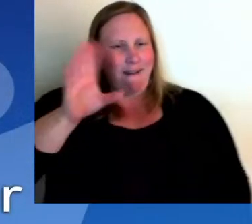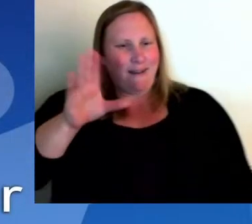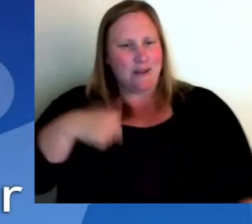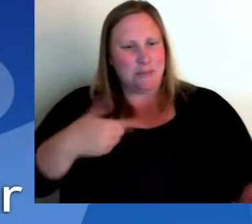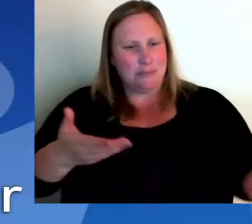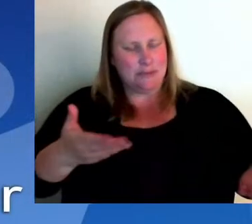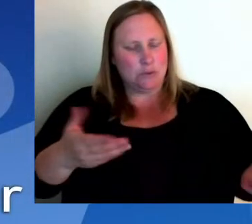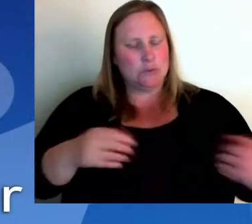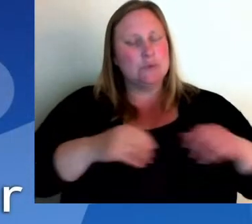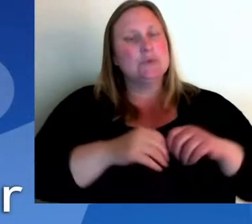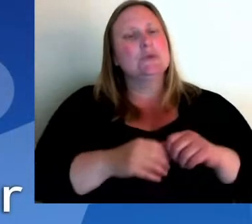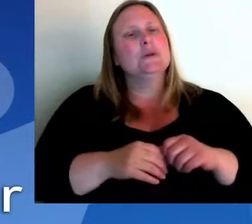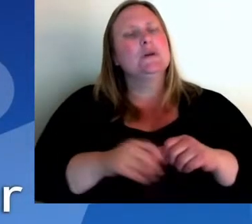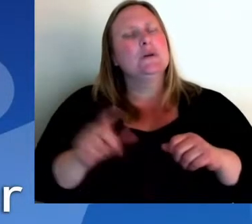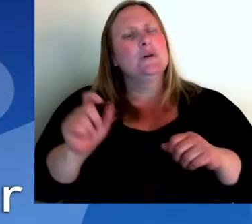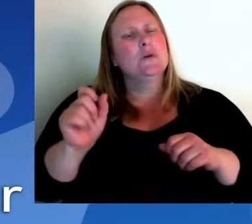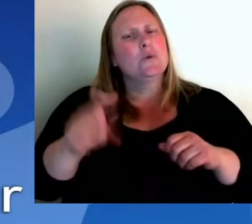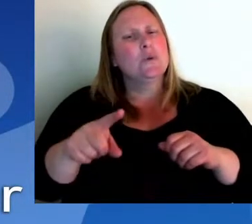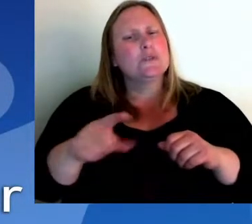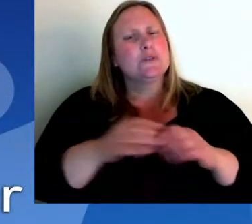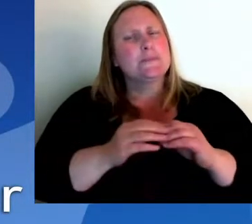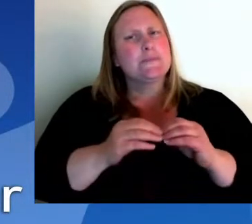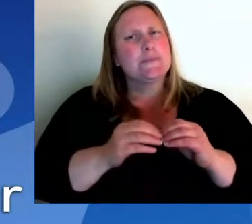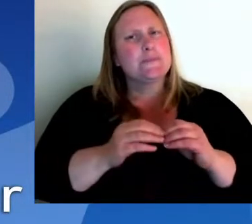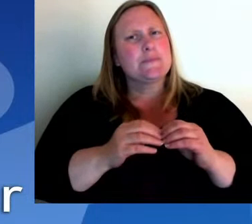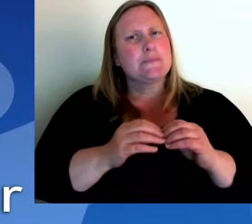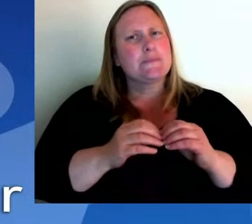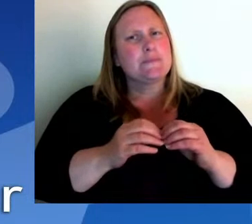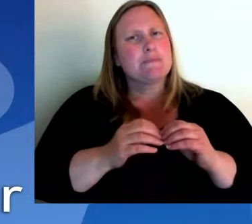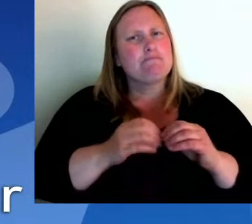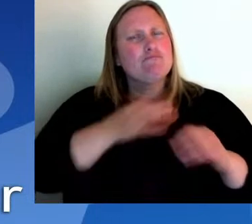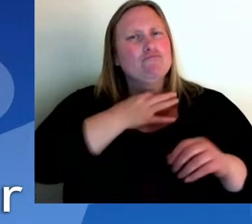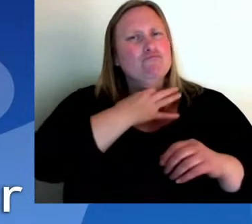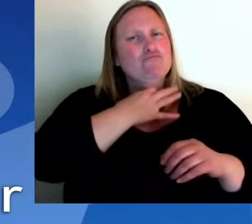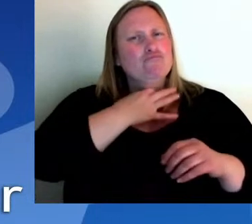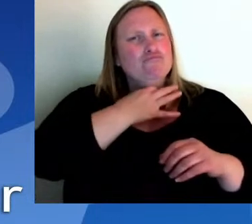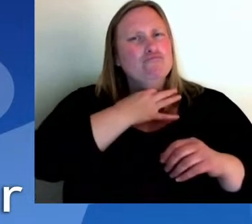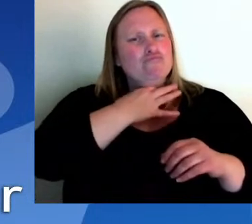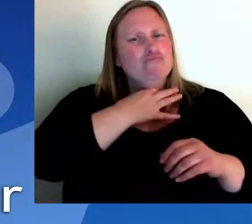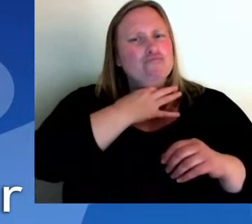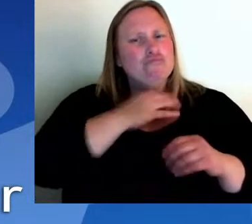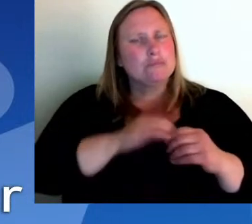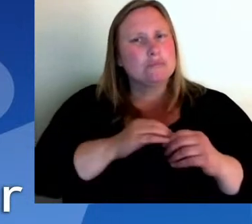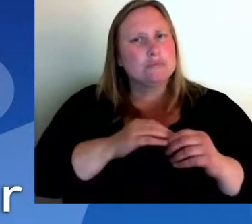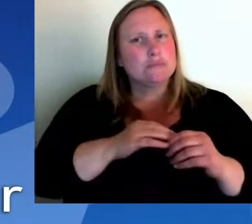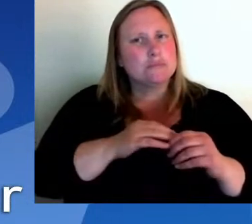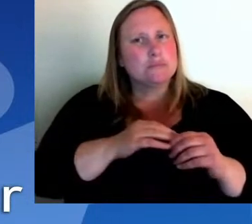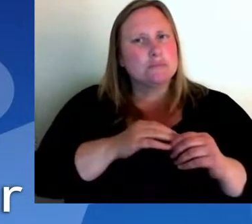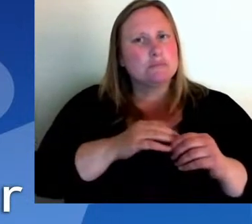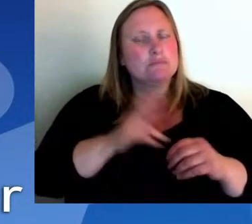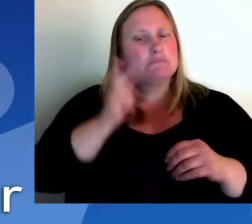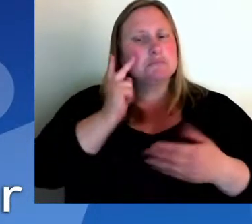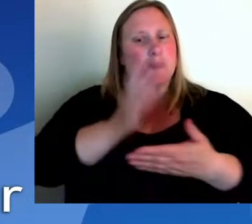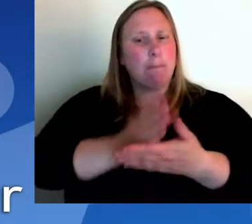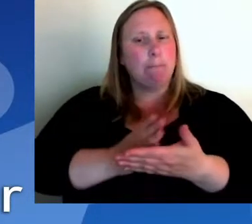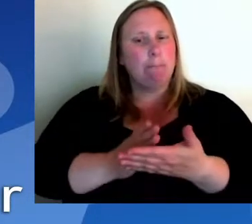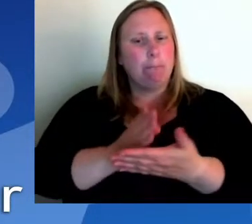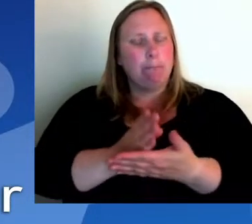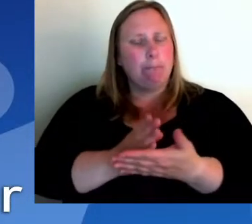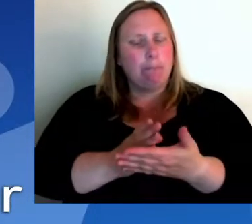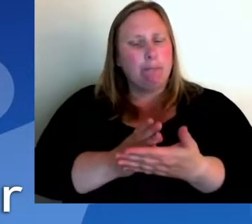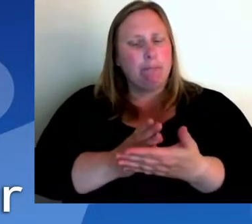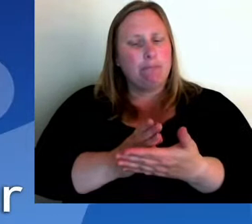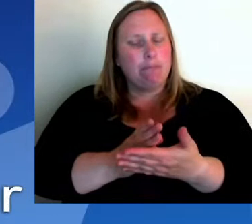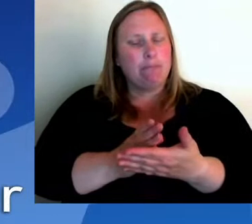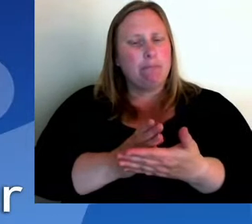So one of the questions that we asked, or that we were wondering, we're seeing some, some